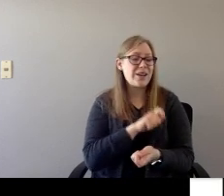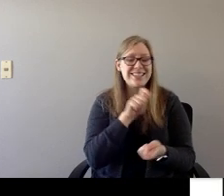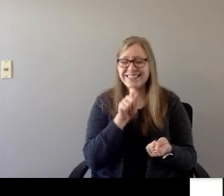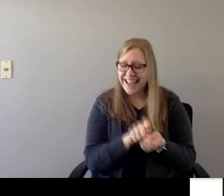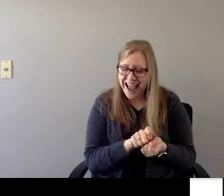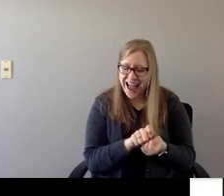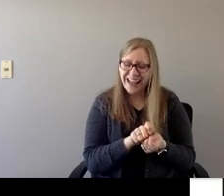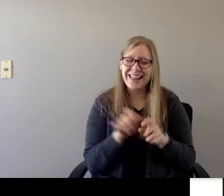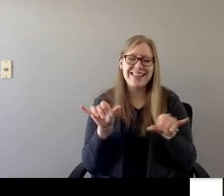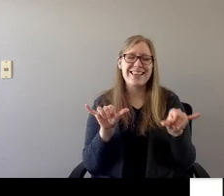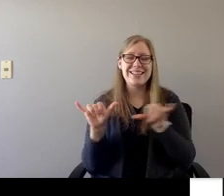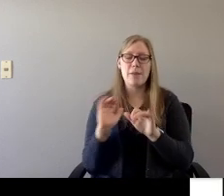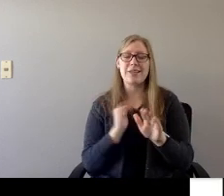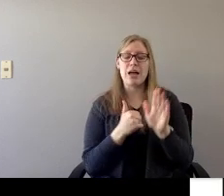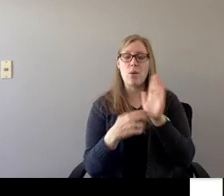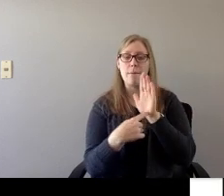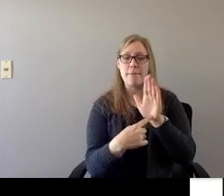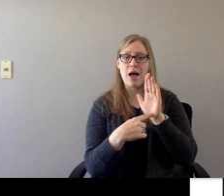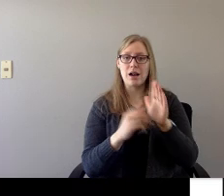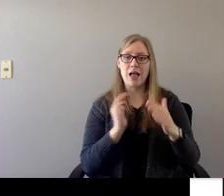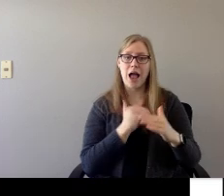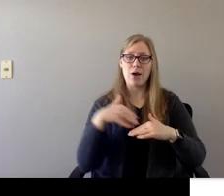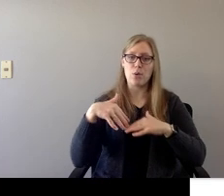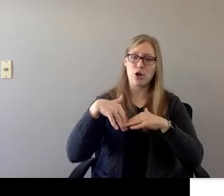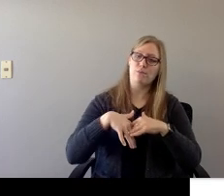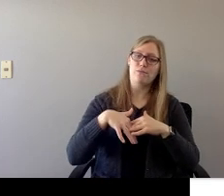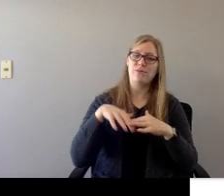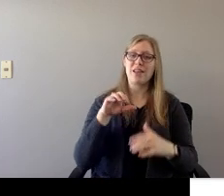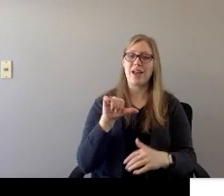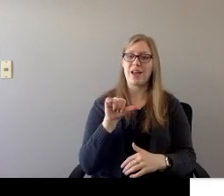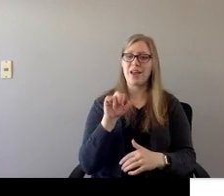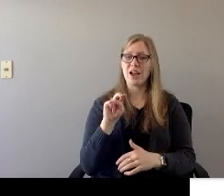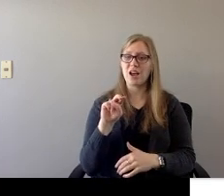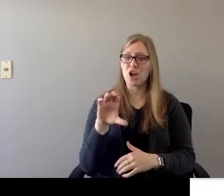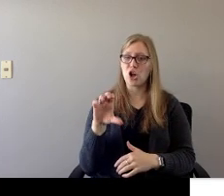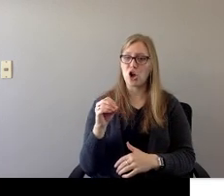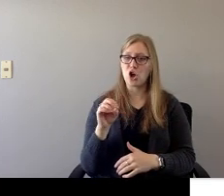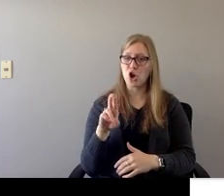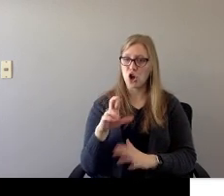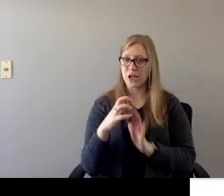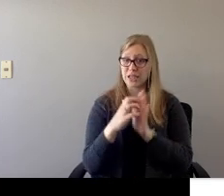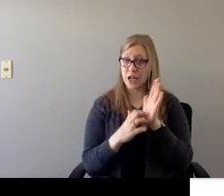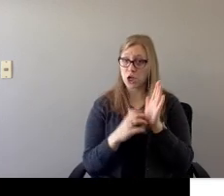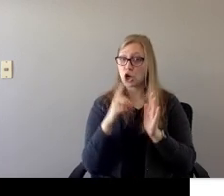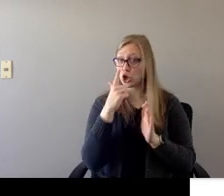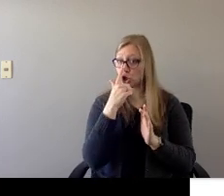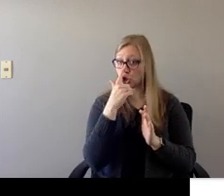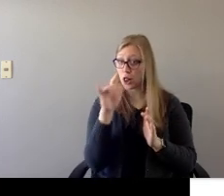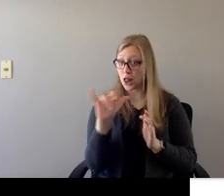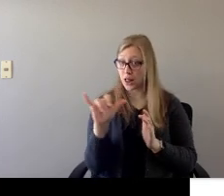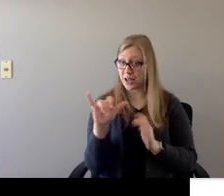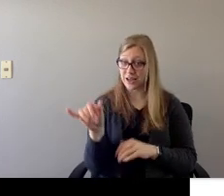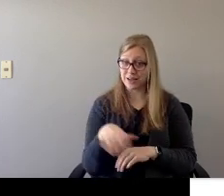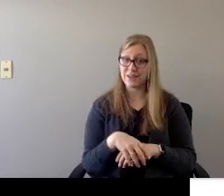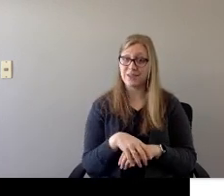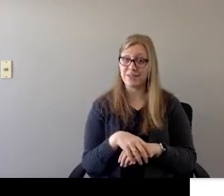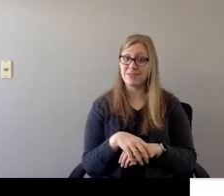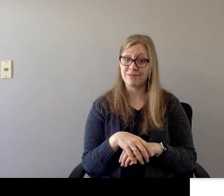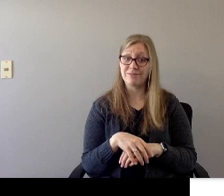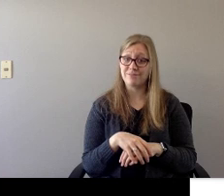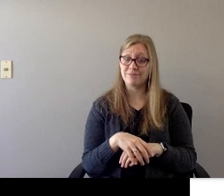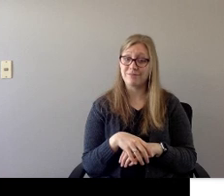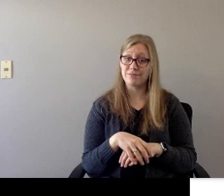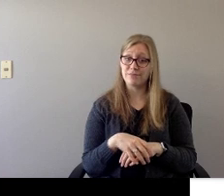our model or anchor text, that's exactly what it should look like when you are submitting. Once you've annotated, you're going to submit